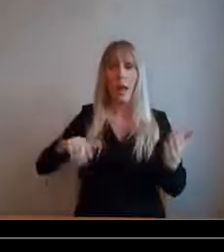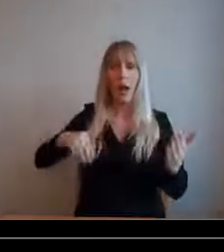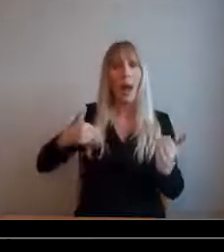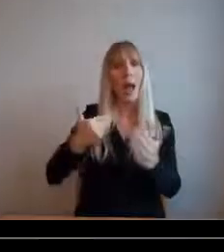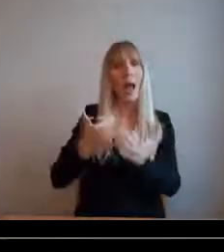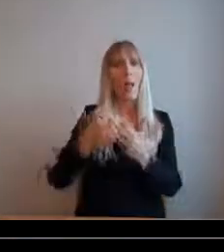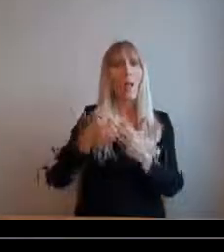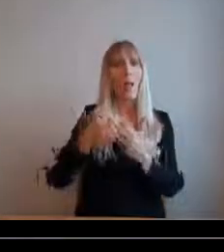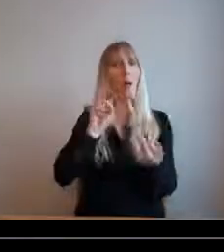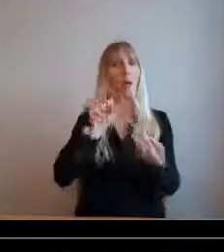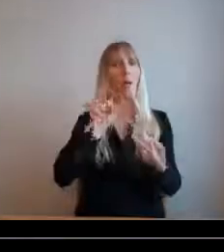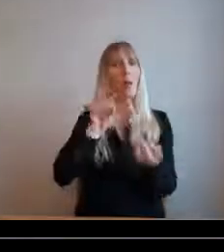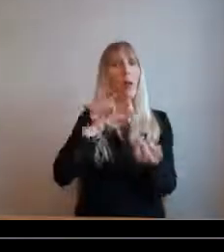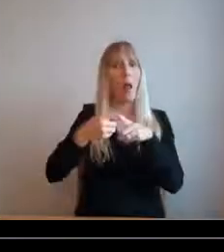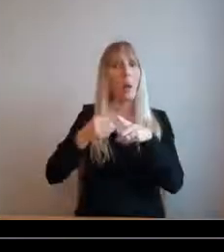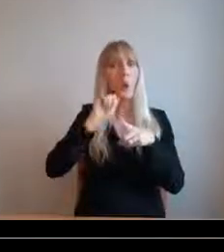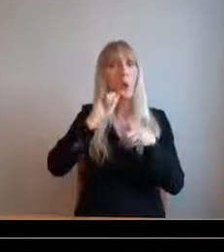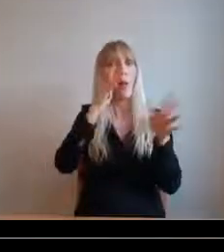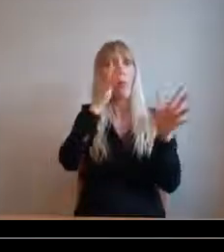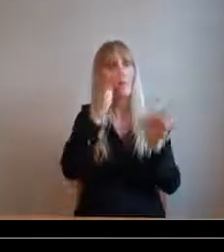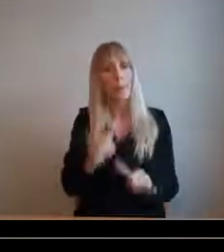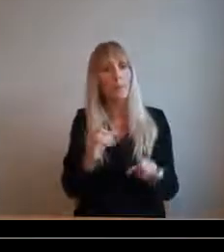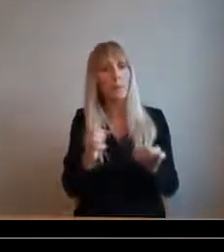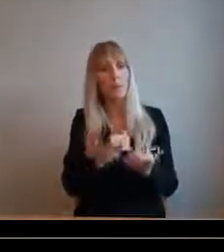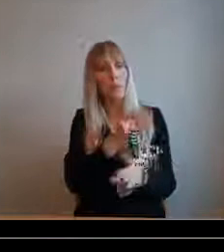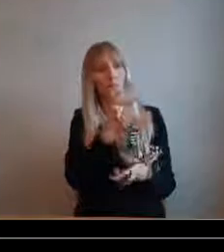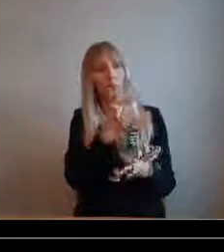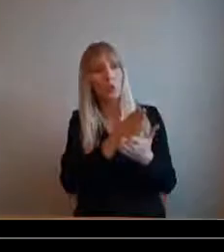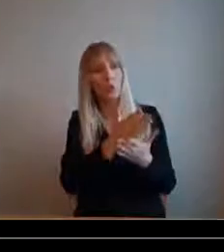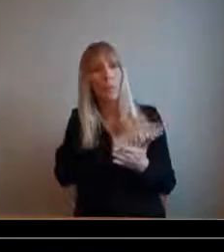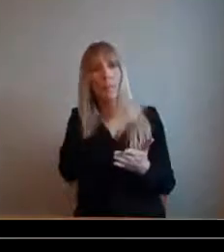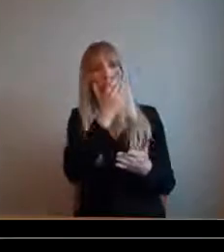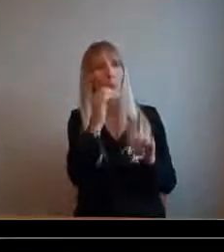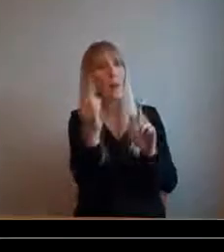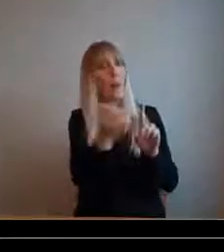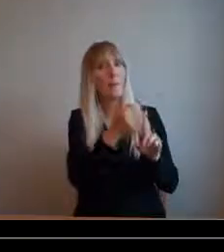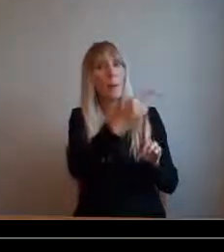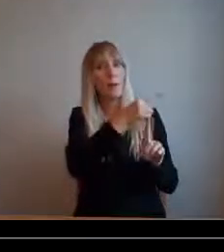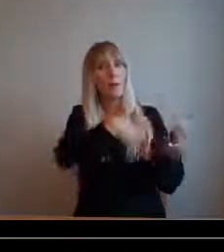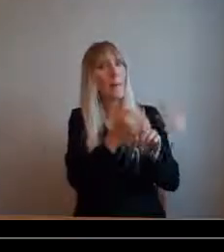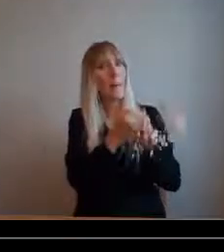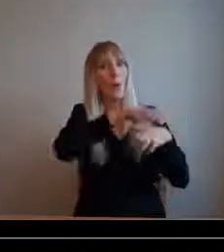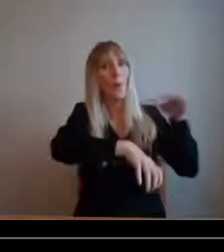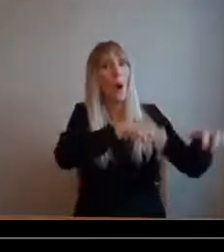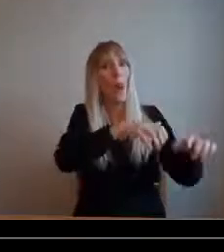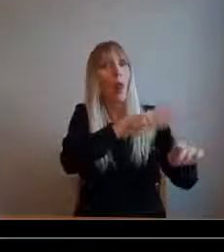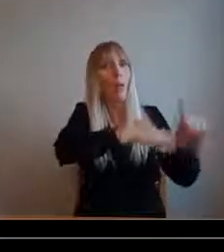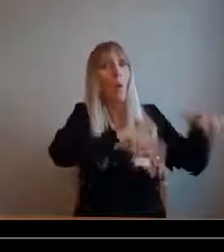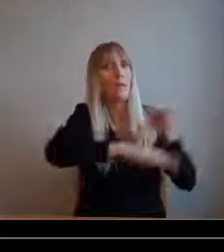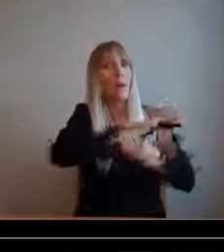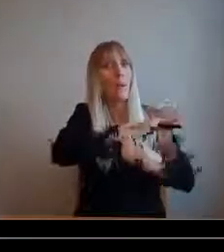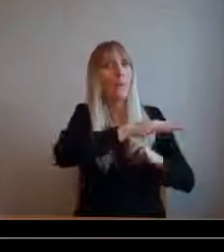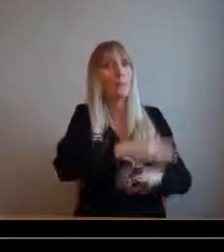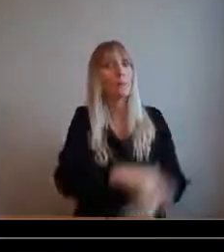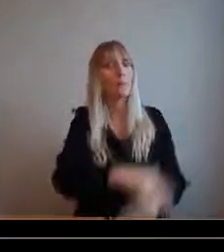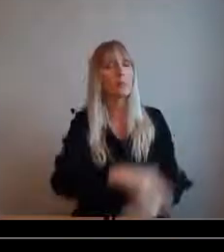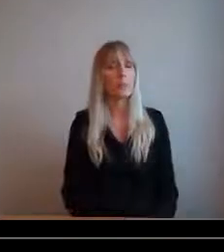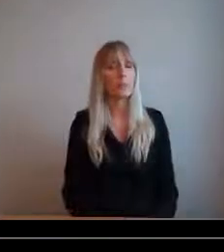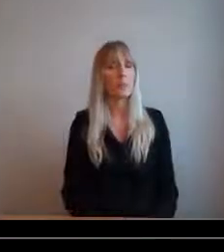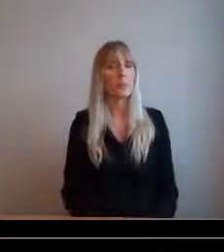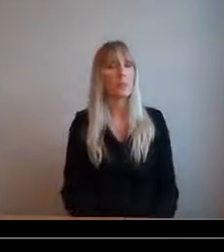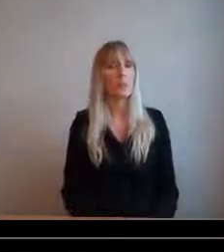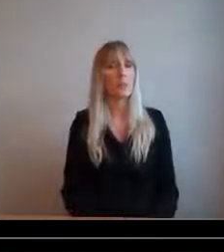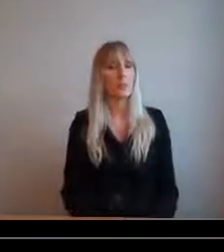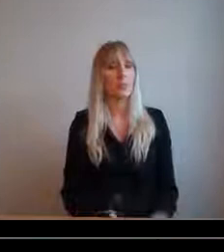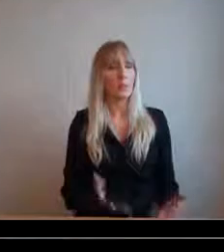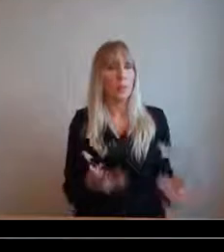monitor after construction in order to assess the impact that the road and its construction has had on environmental